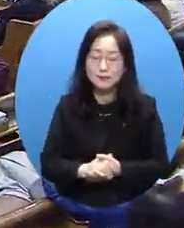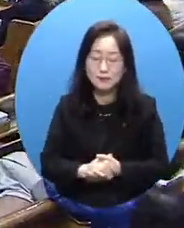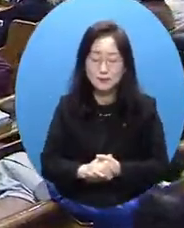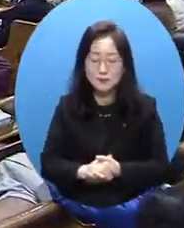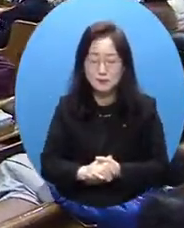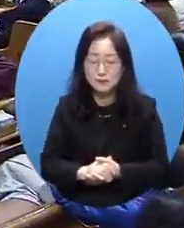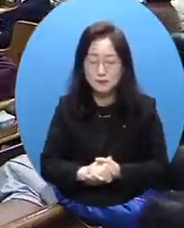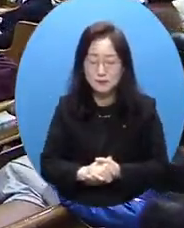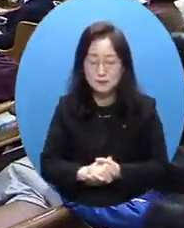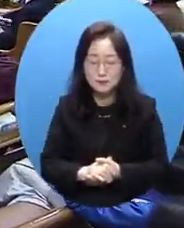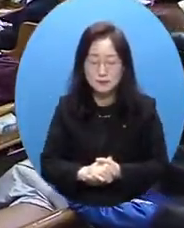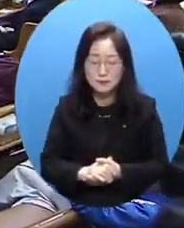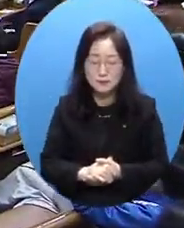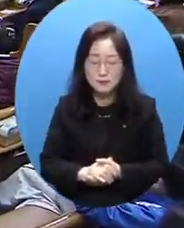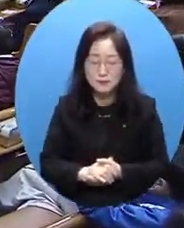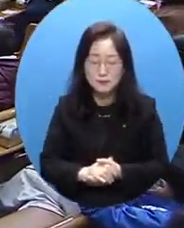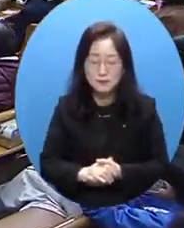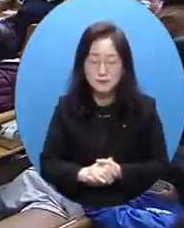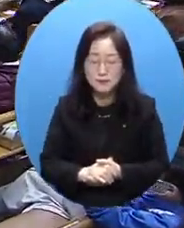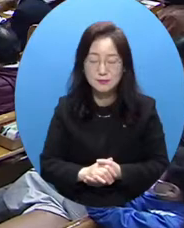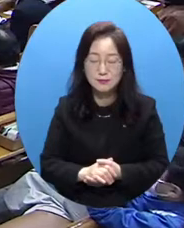with a joyful heart